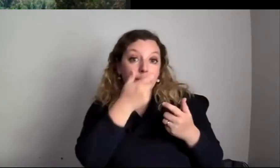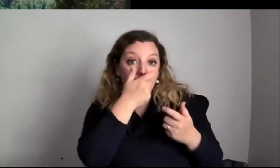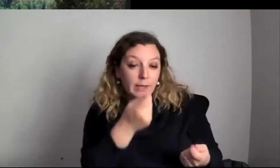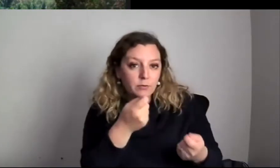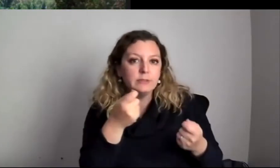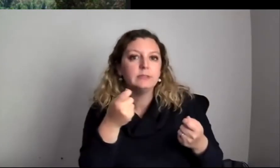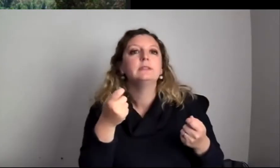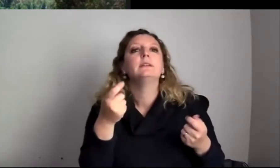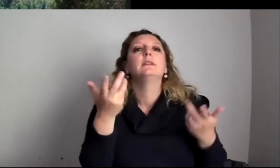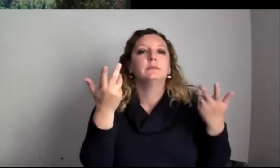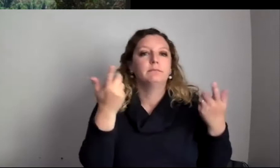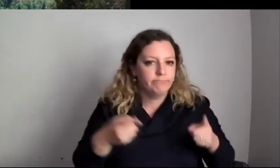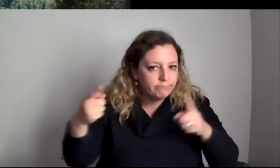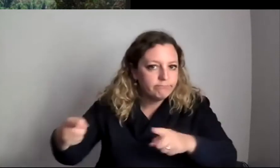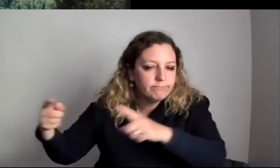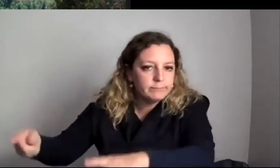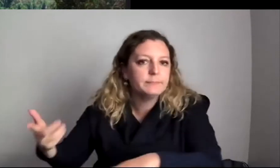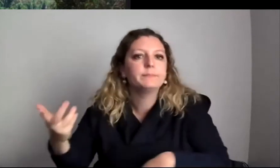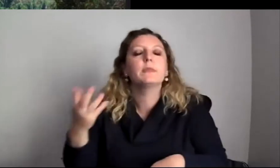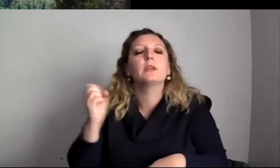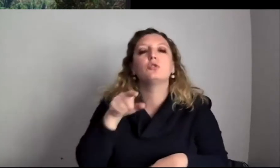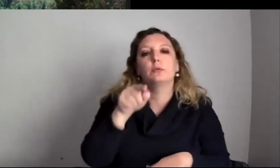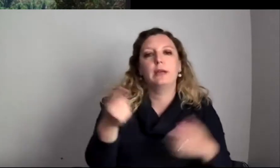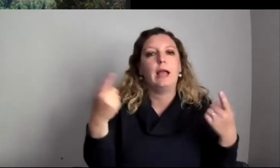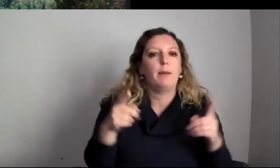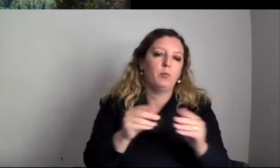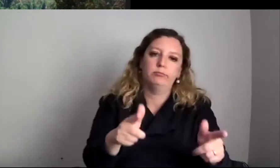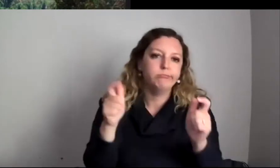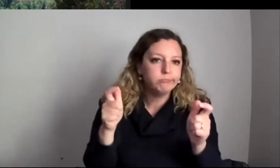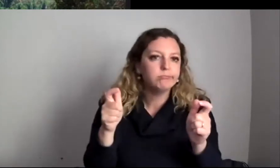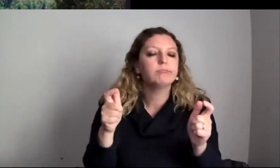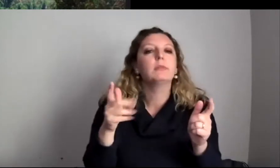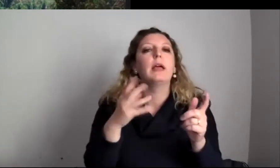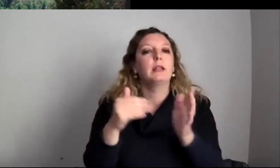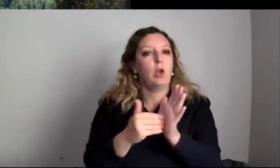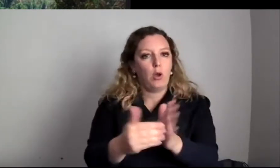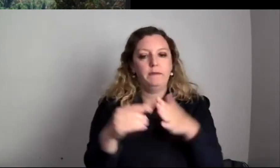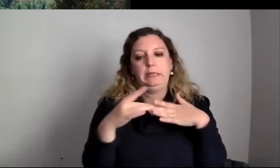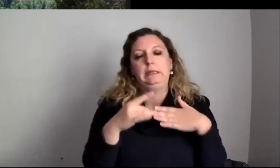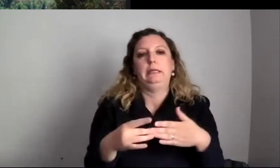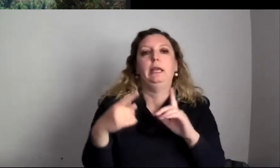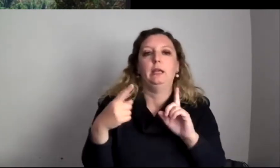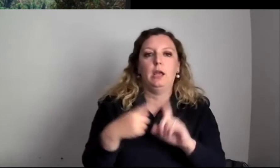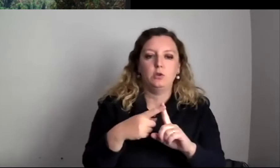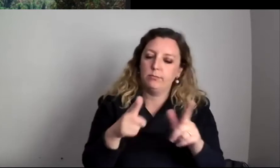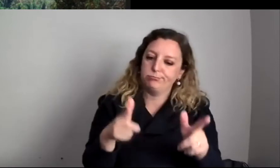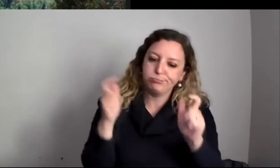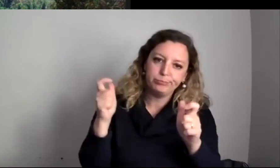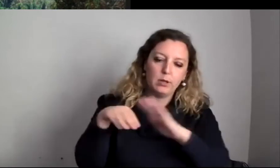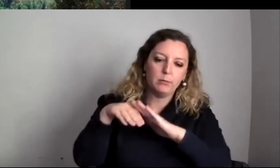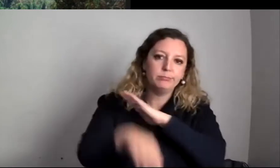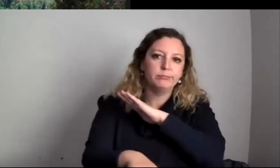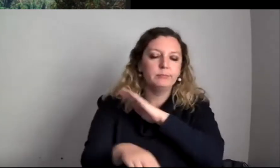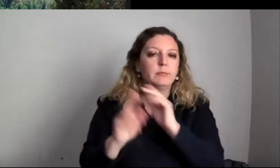these anthropogenic barriers to gene flow. Okay, so these happen much more rapidly, and this often leads to very rapid declines